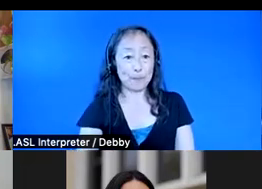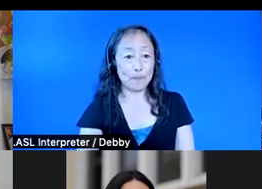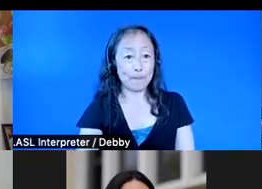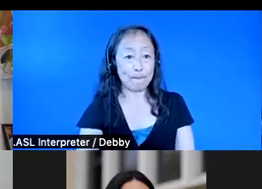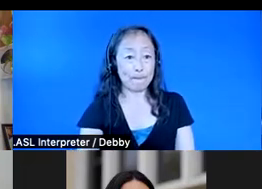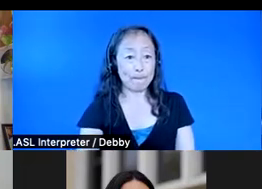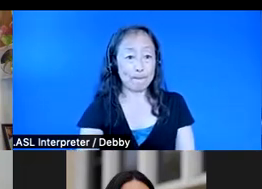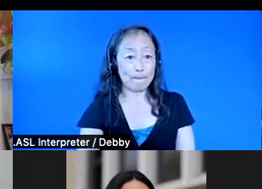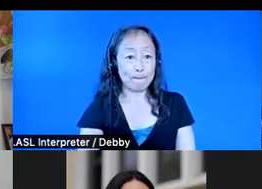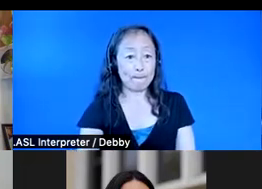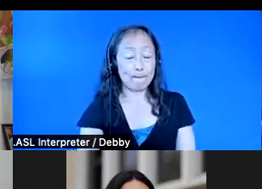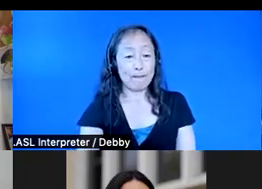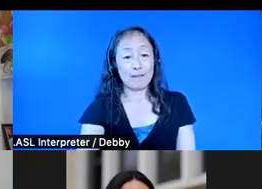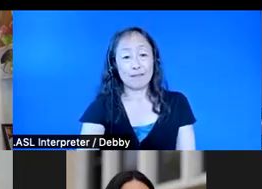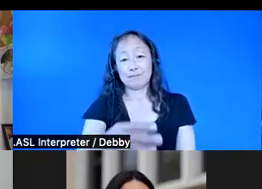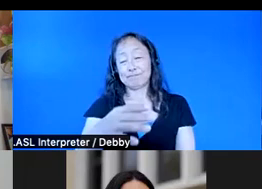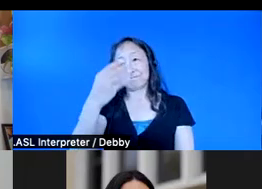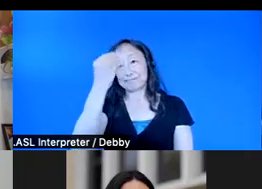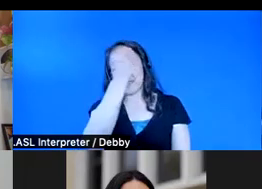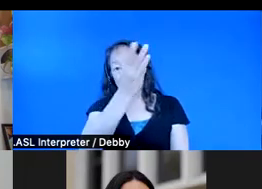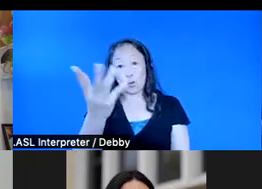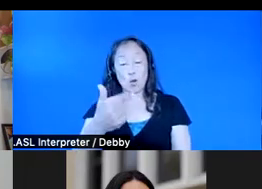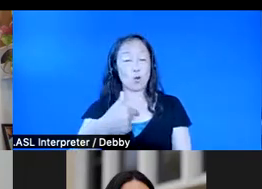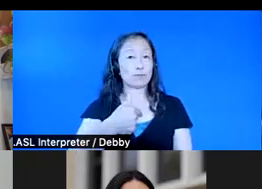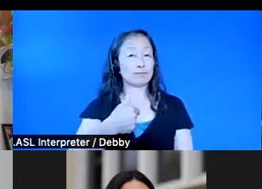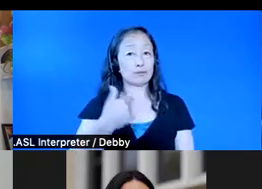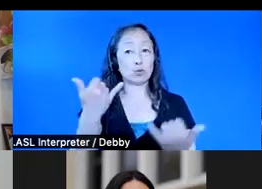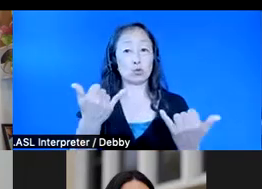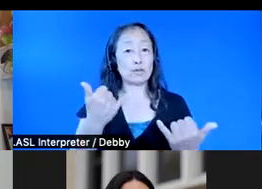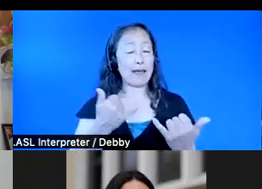Alrighty, I've been having issues with my internet today, so